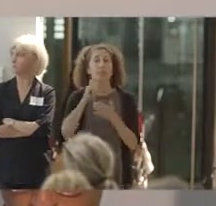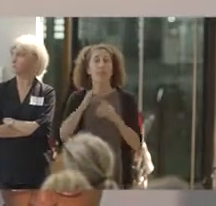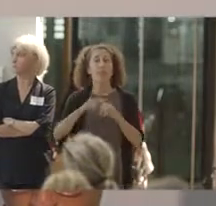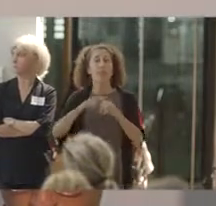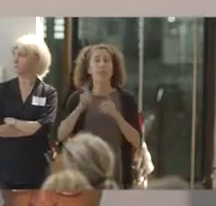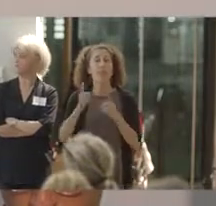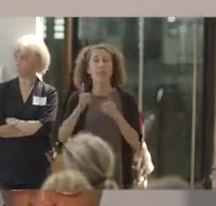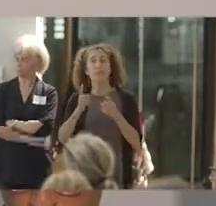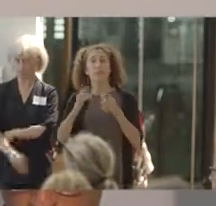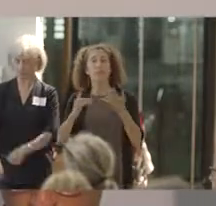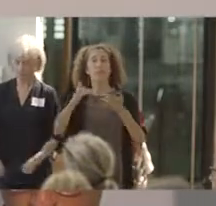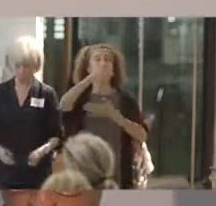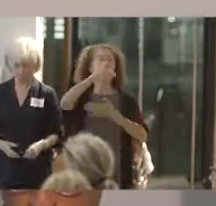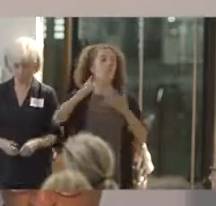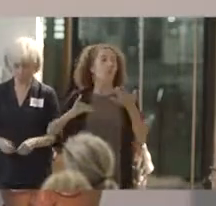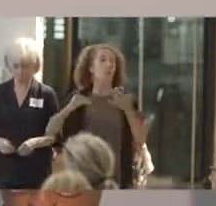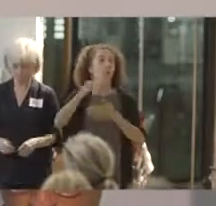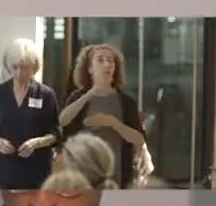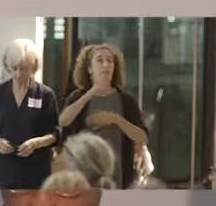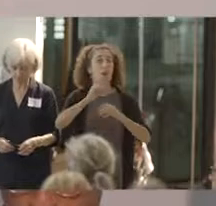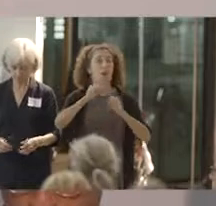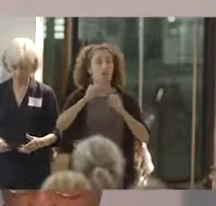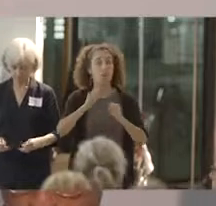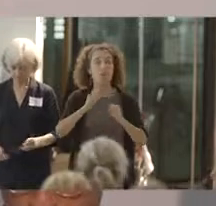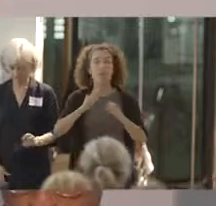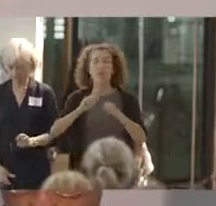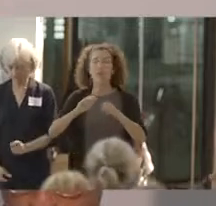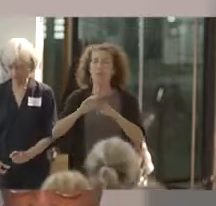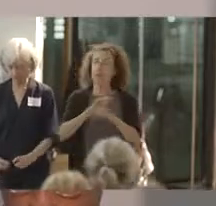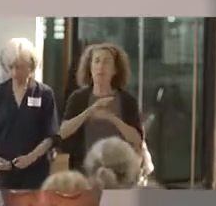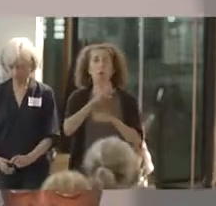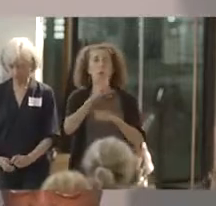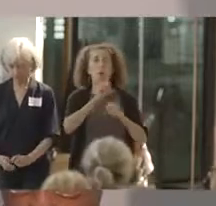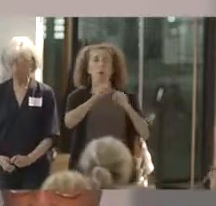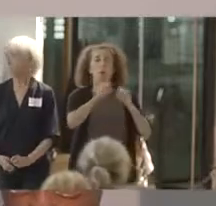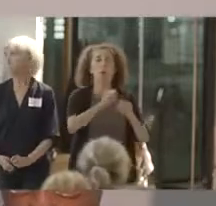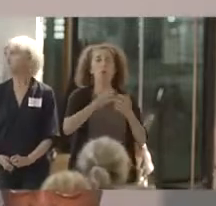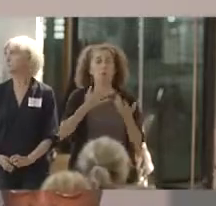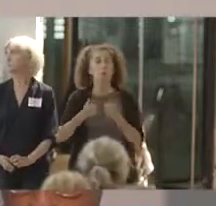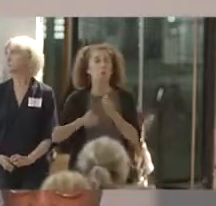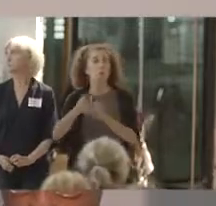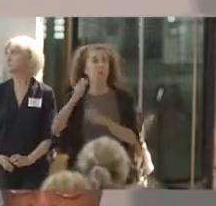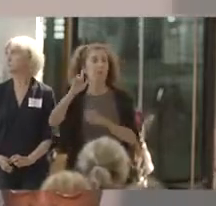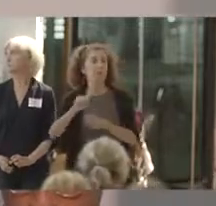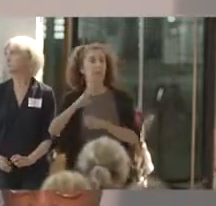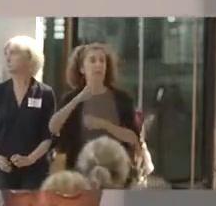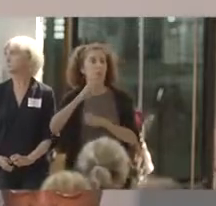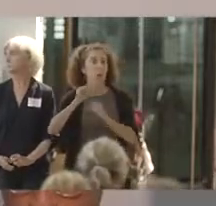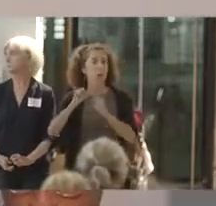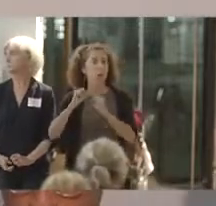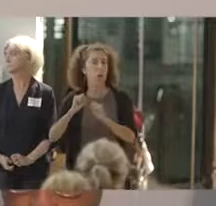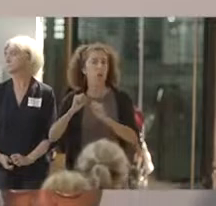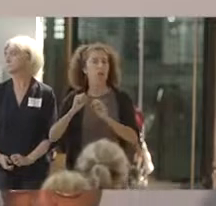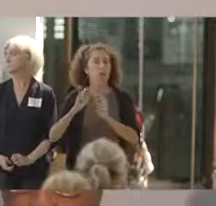of that to the urban fabric is very consequential. So sometimes you want to draw a balance and you want to allow slight overtopping